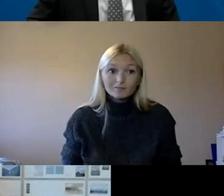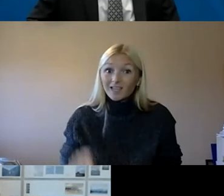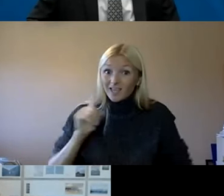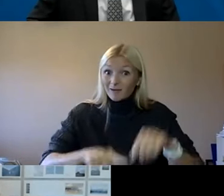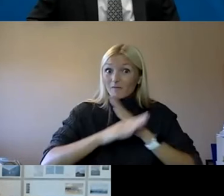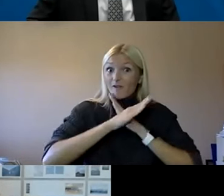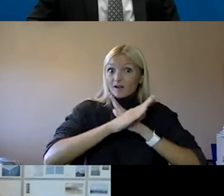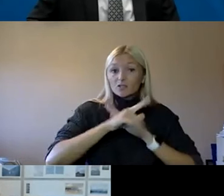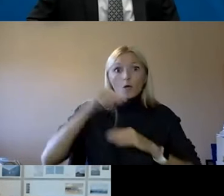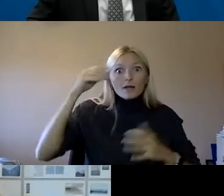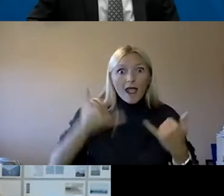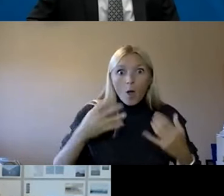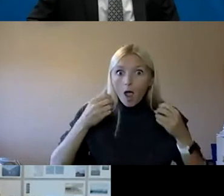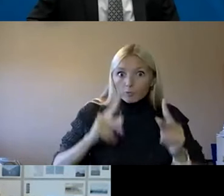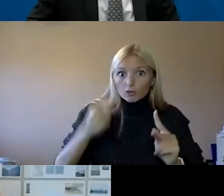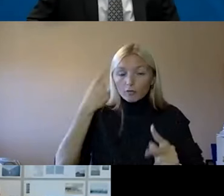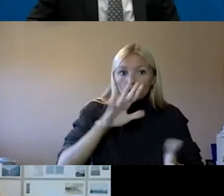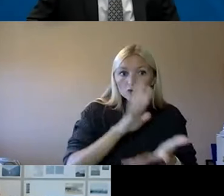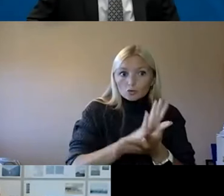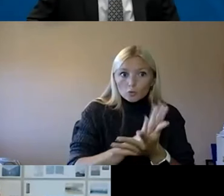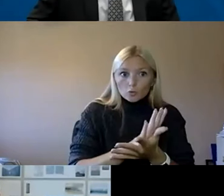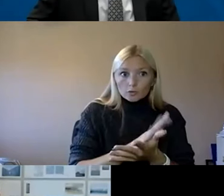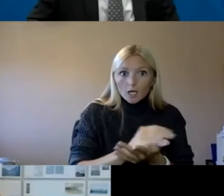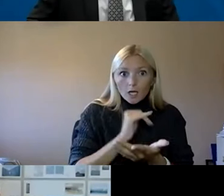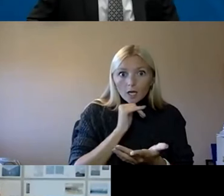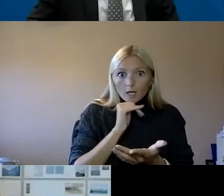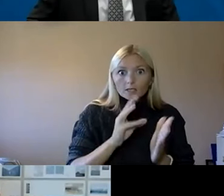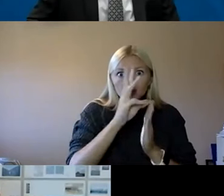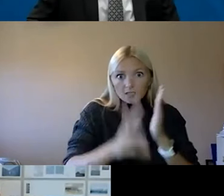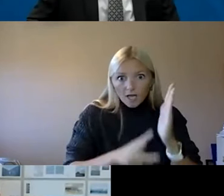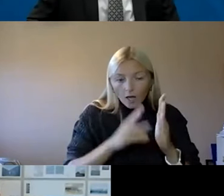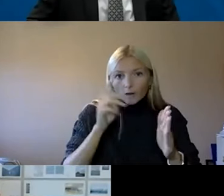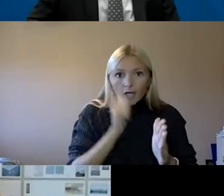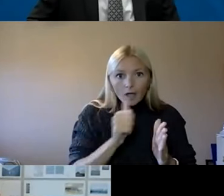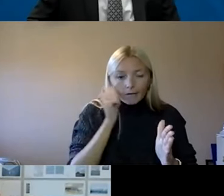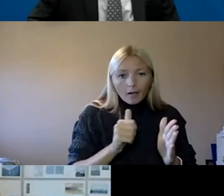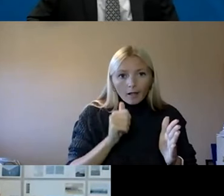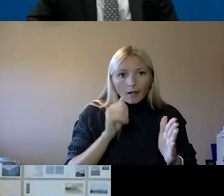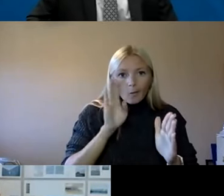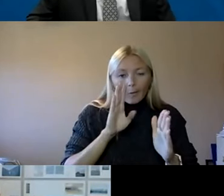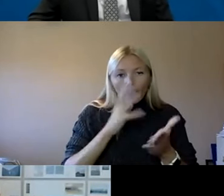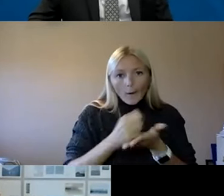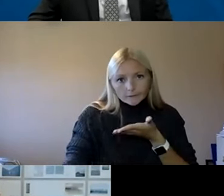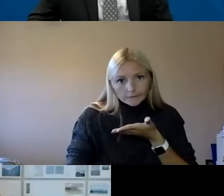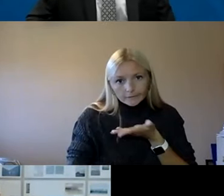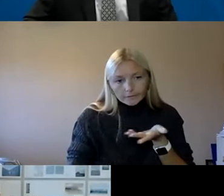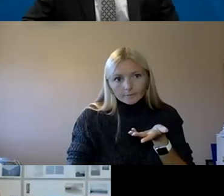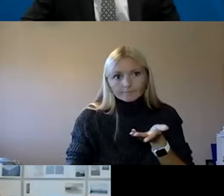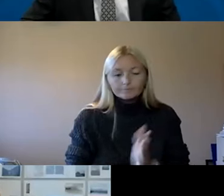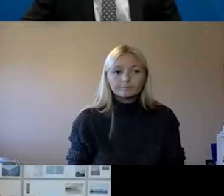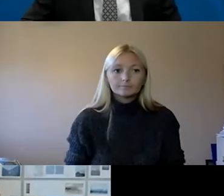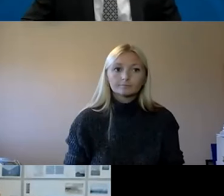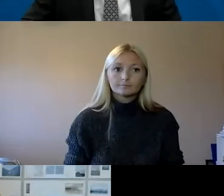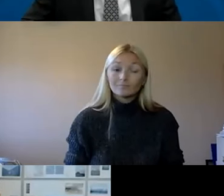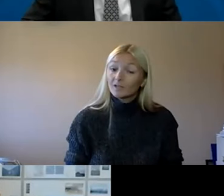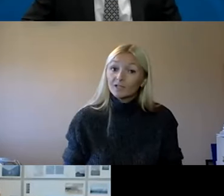for schools to do something so that we don't waste 6 hours every day in school. But whether they do it or not, it doesn't matter because